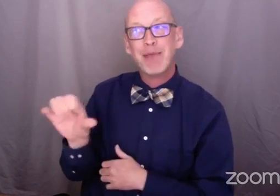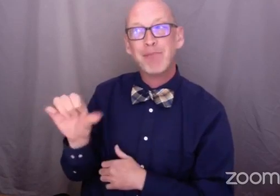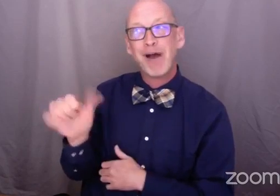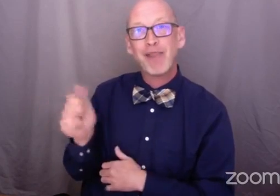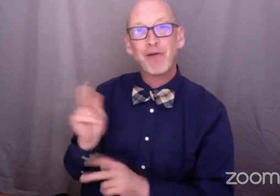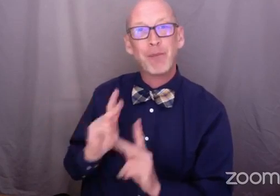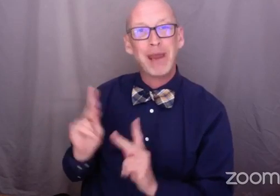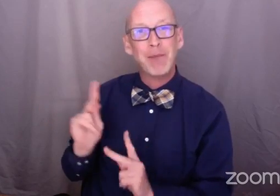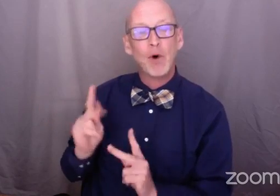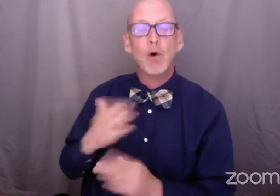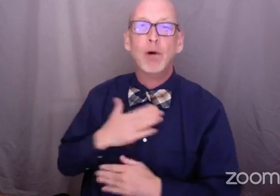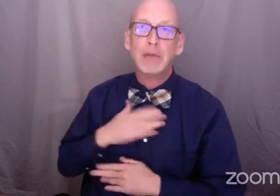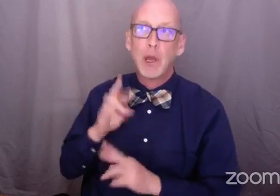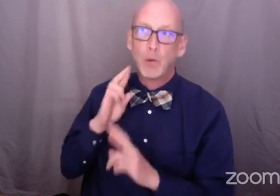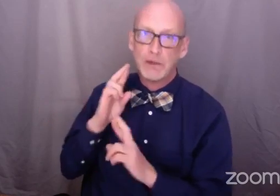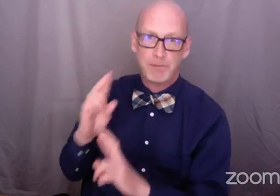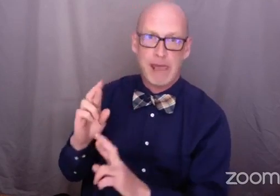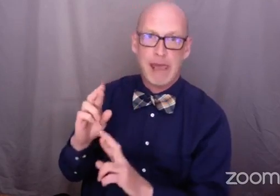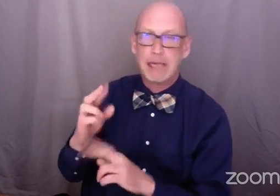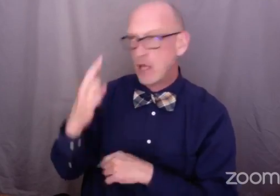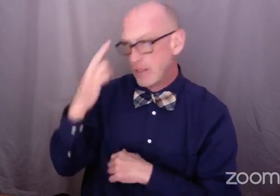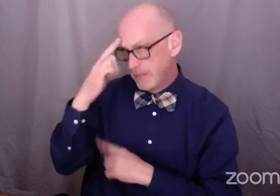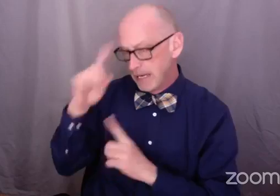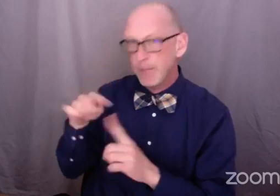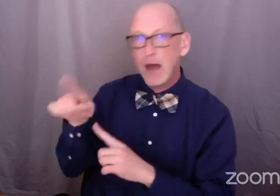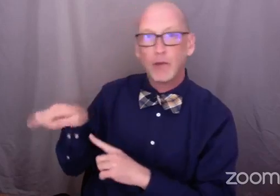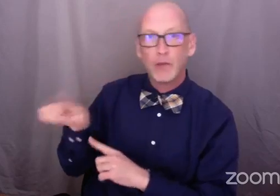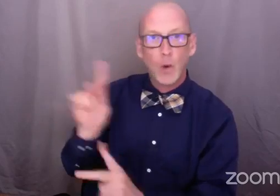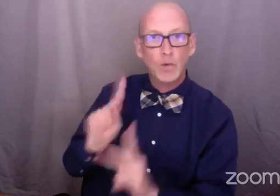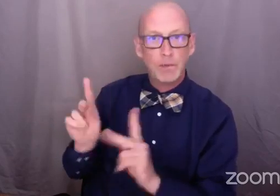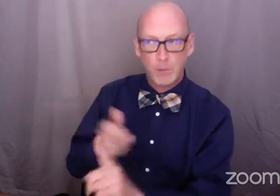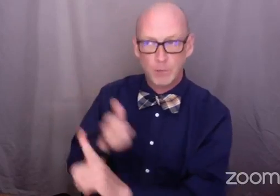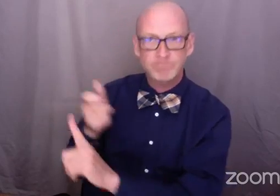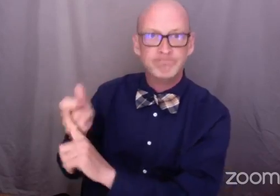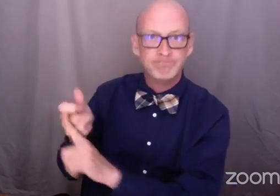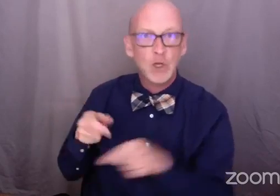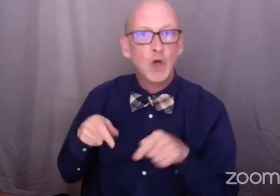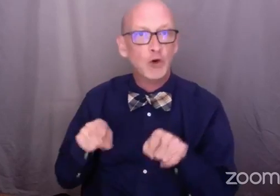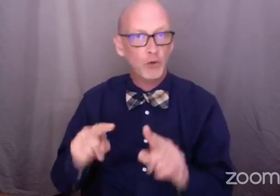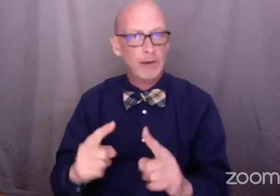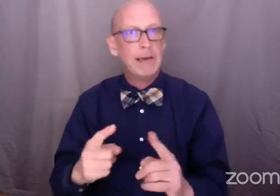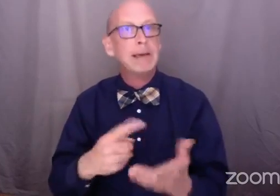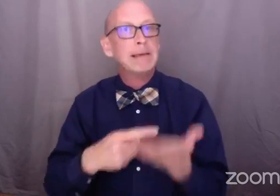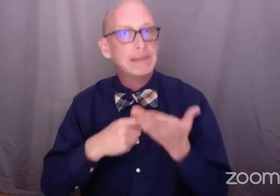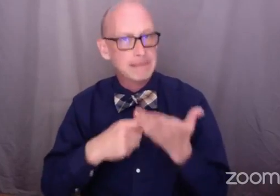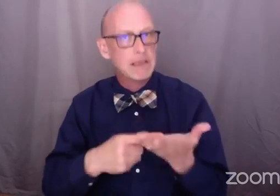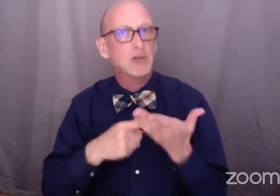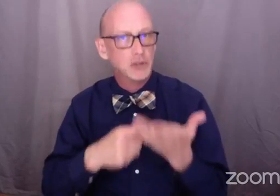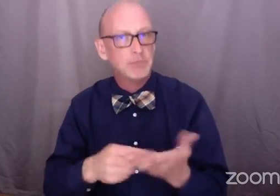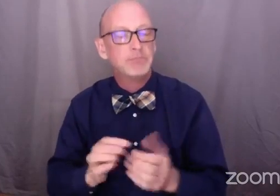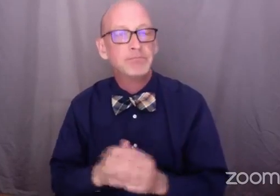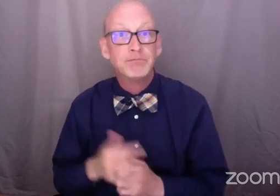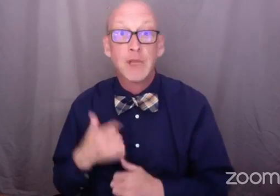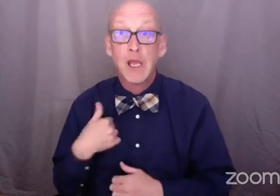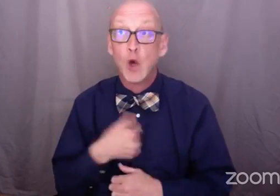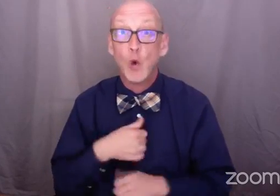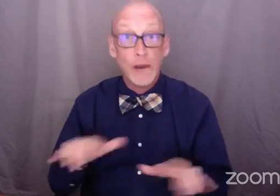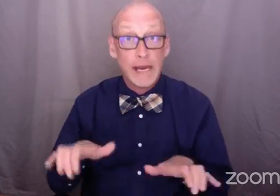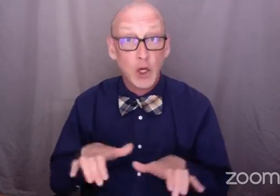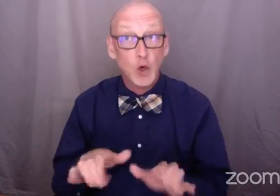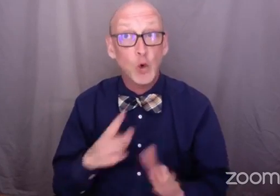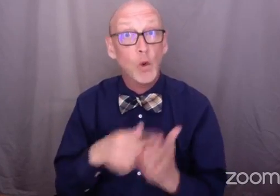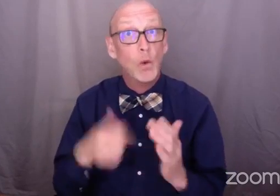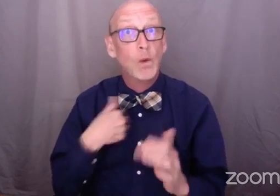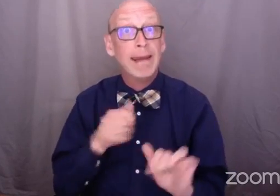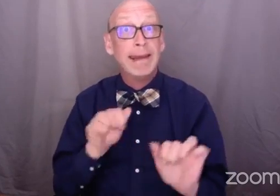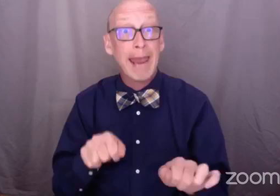be respectful and thoughtful of those folks while we have these discussions, and do what we can and look out for each other. This is